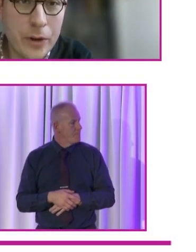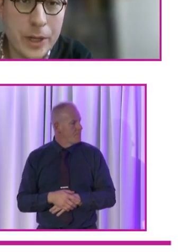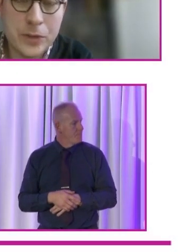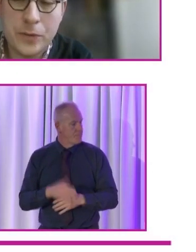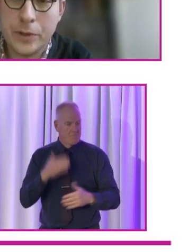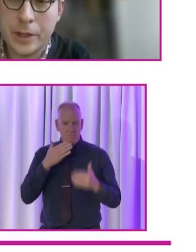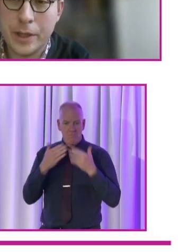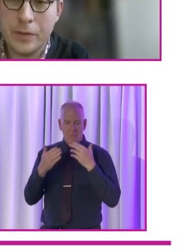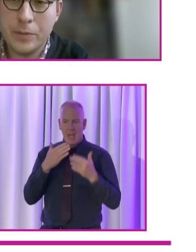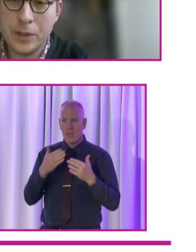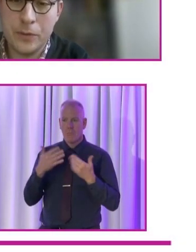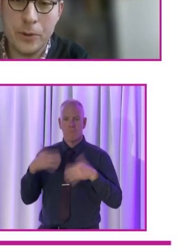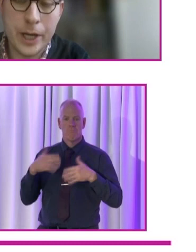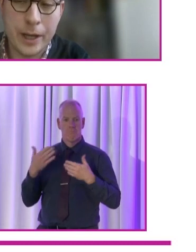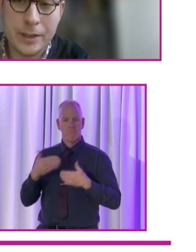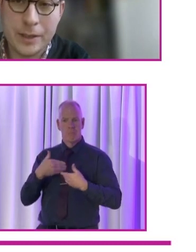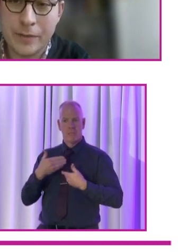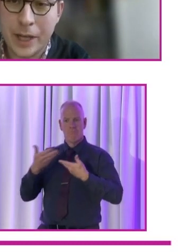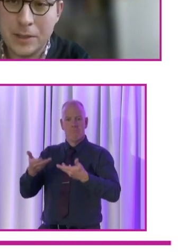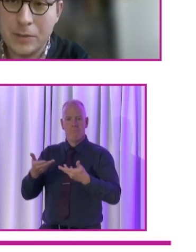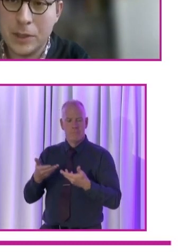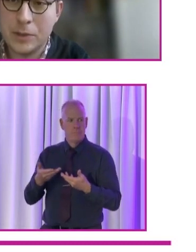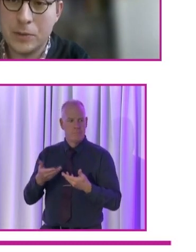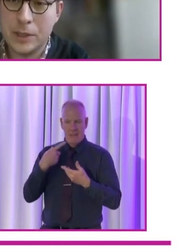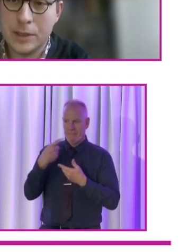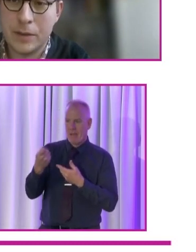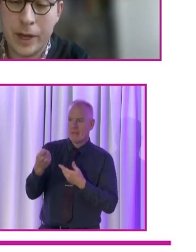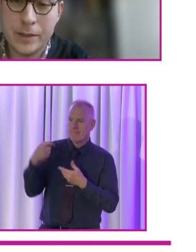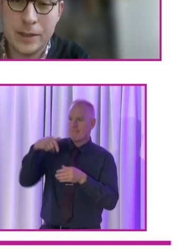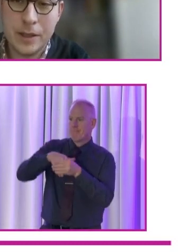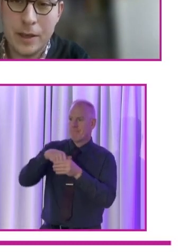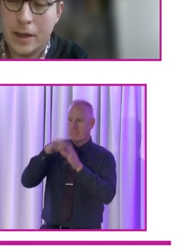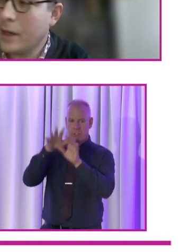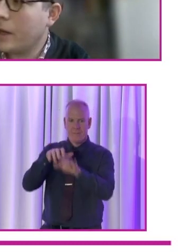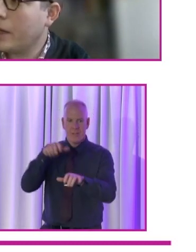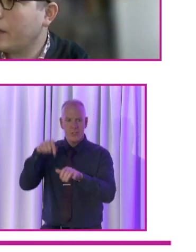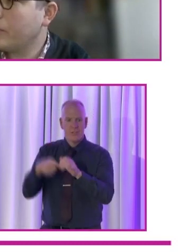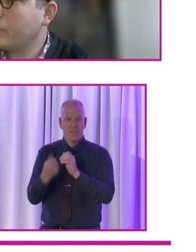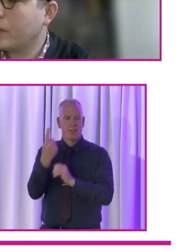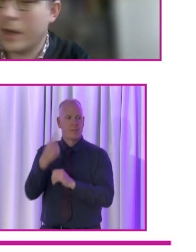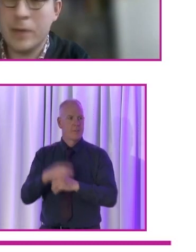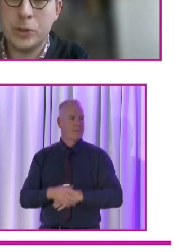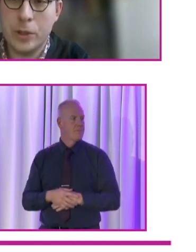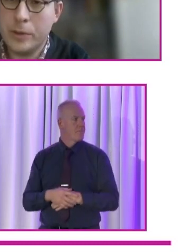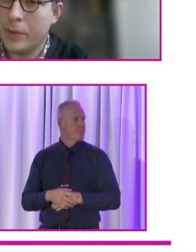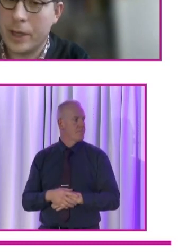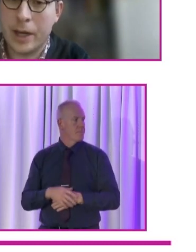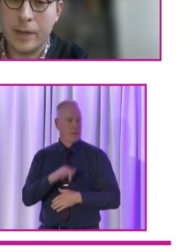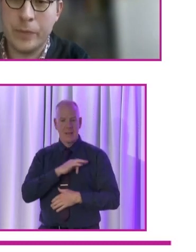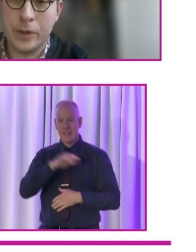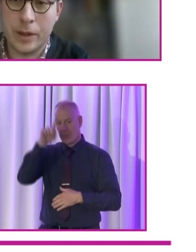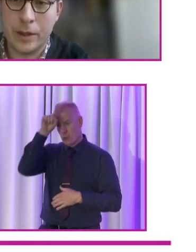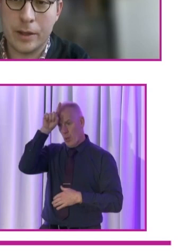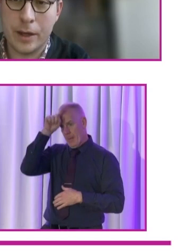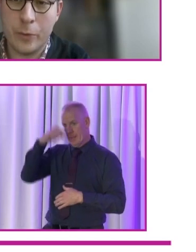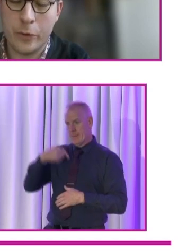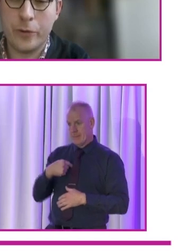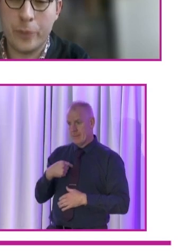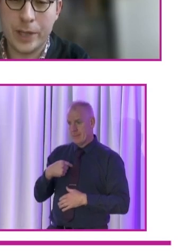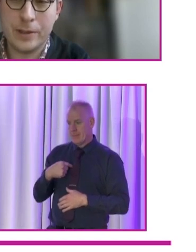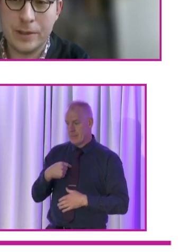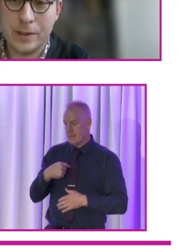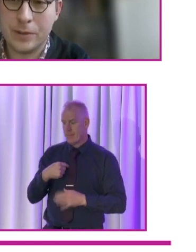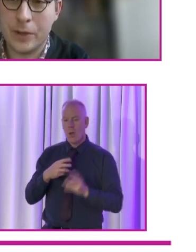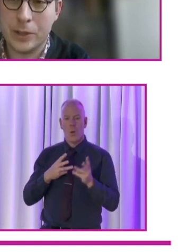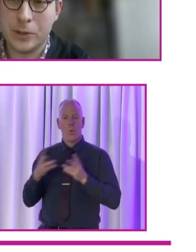Thank you very much for giving me the floor and inviting me to this event. I am German, but I work